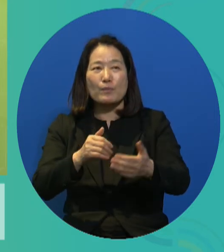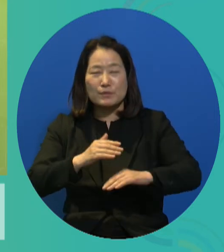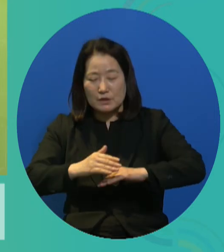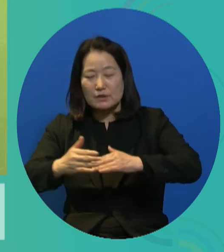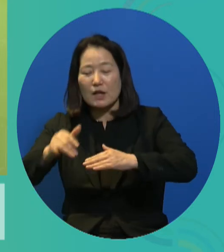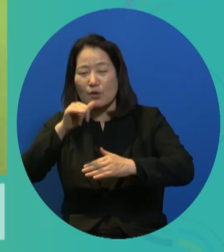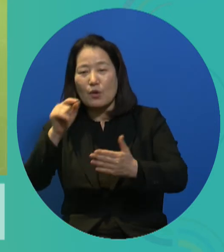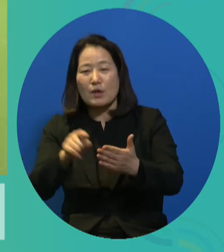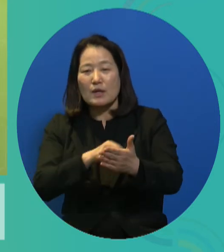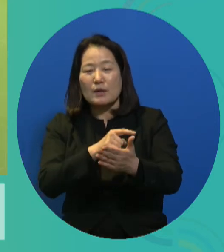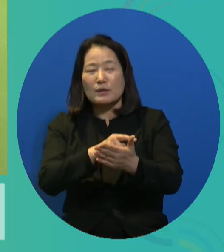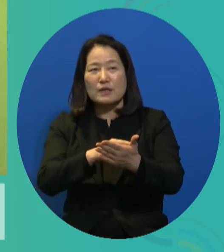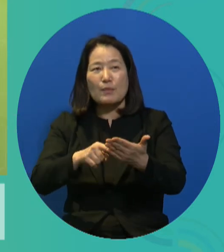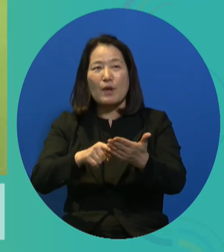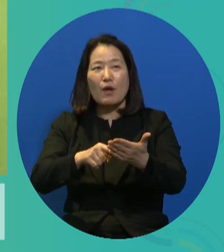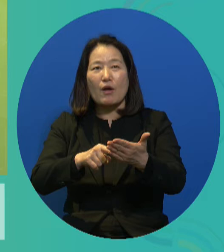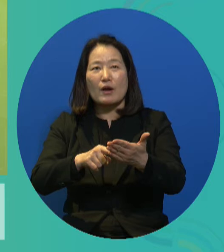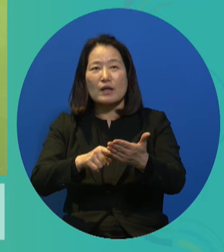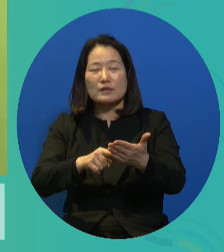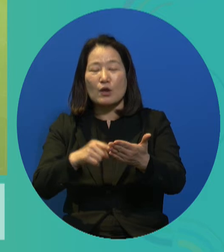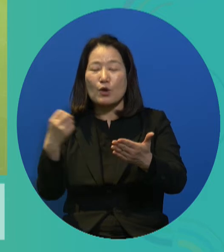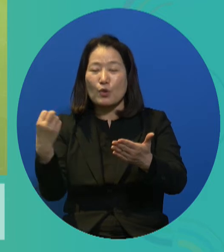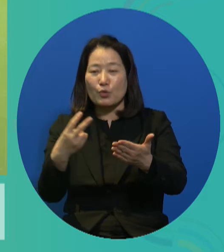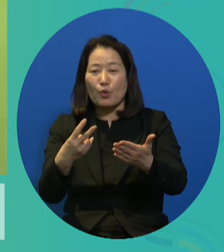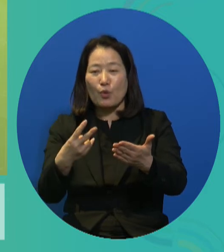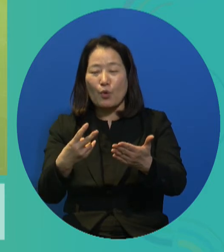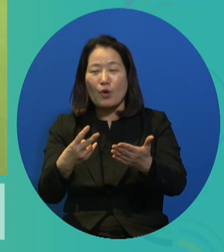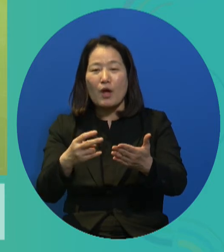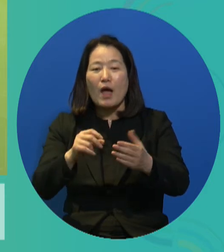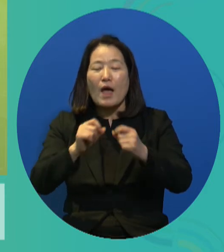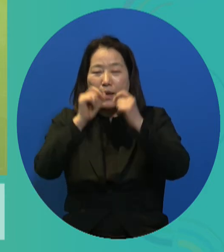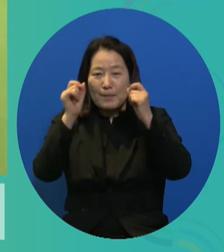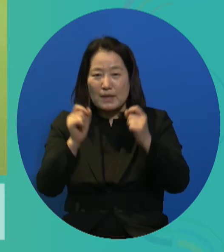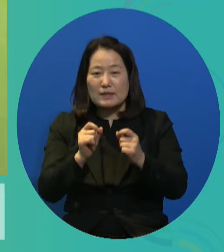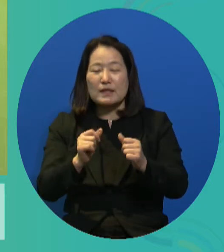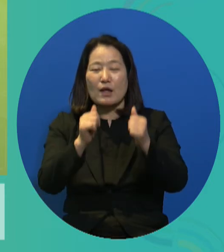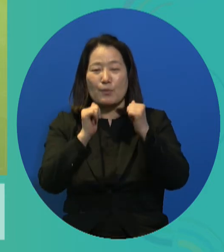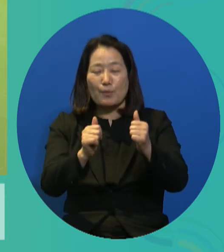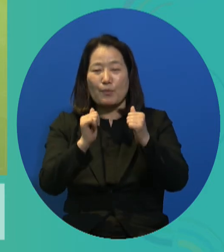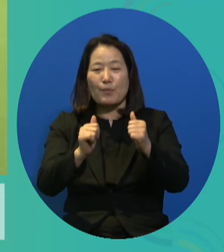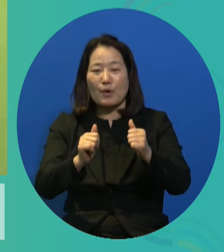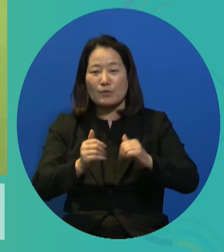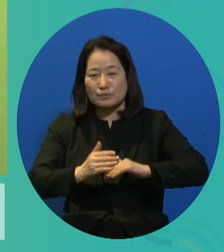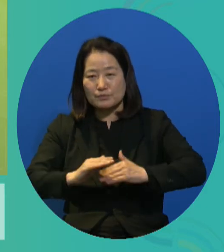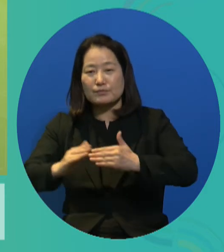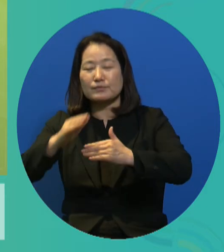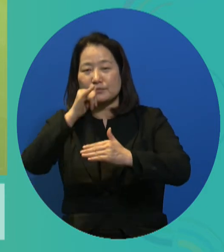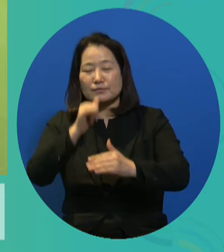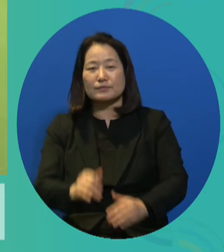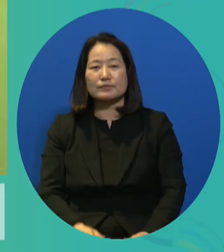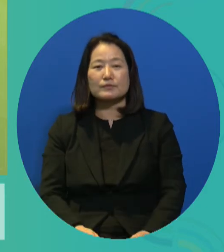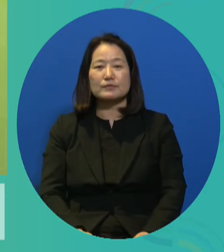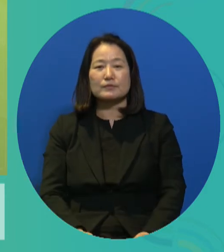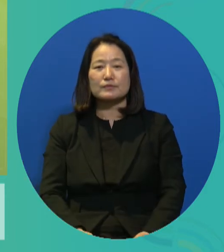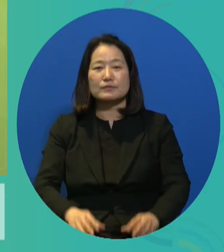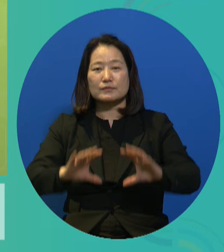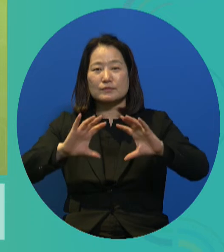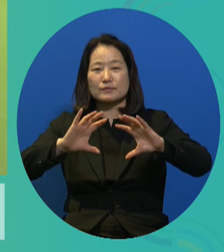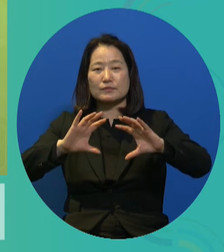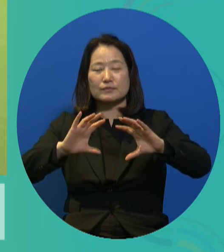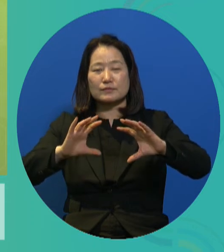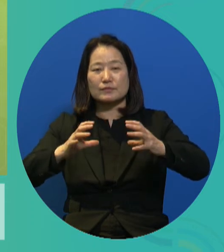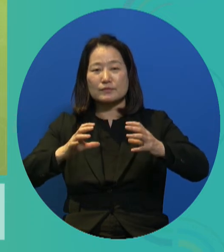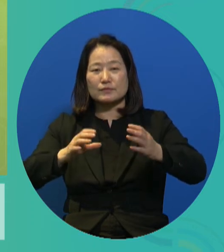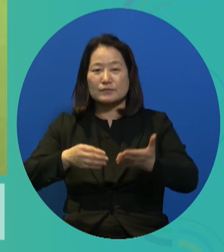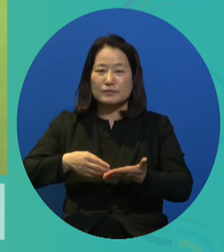judiciary procedures in place seeking compensation and damages as well. So there are these civil and criminal procedures